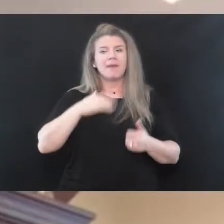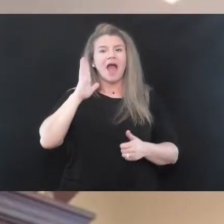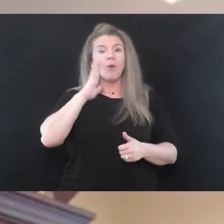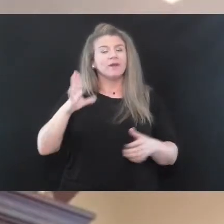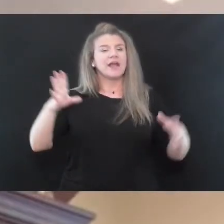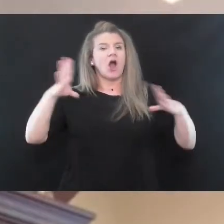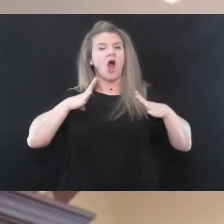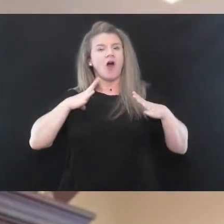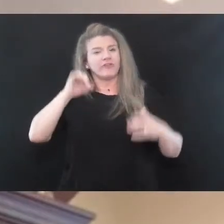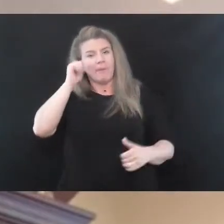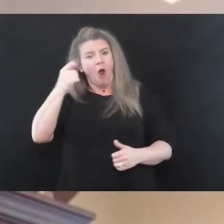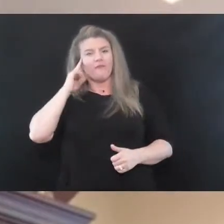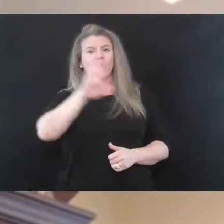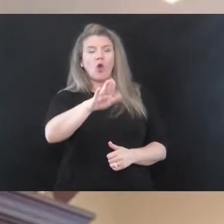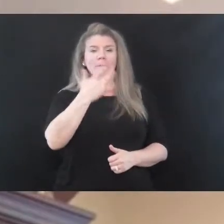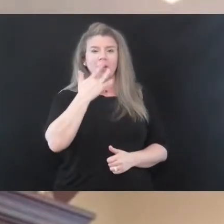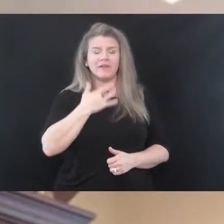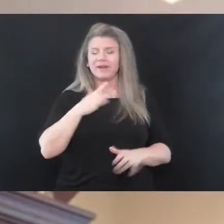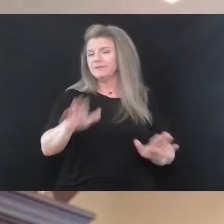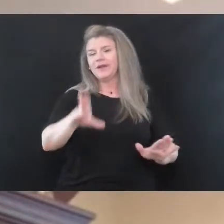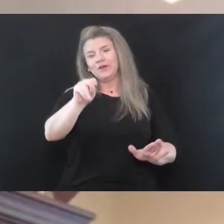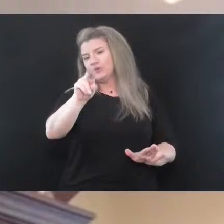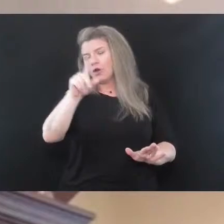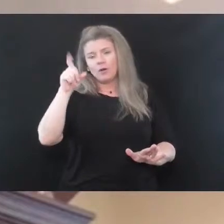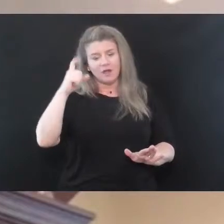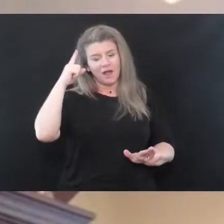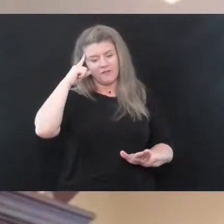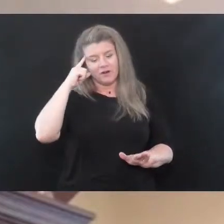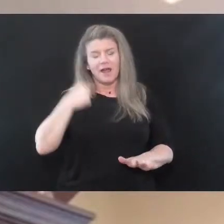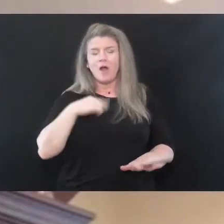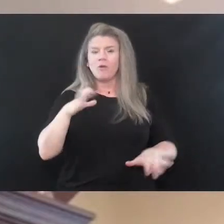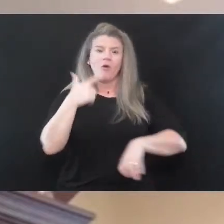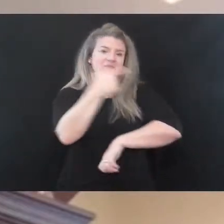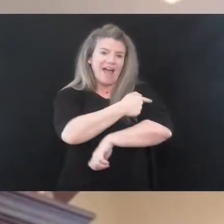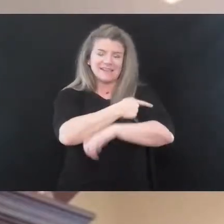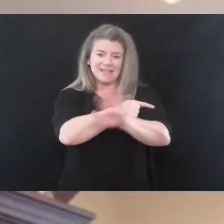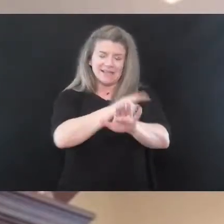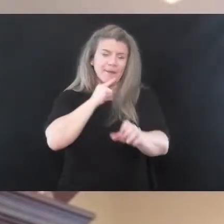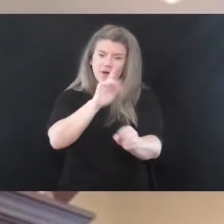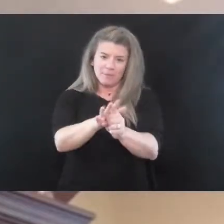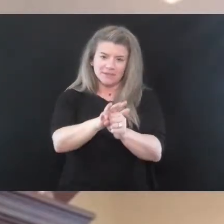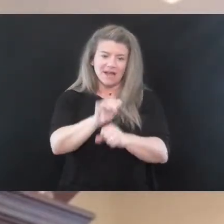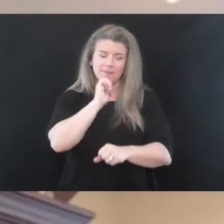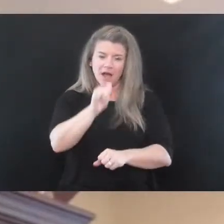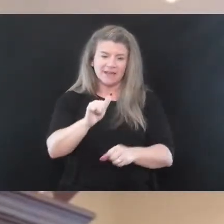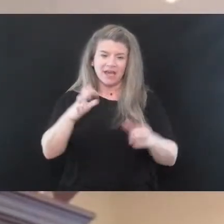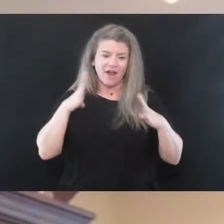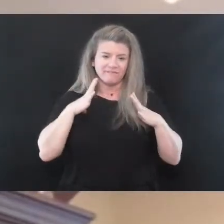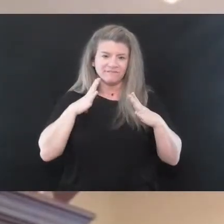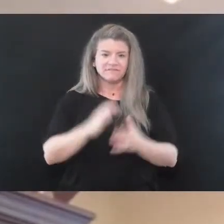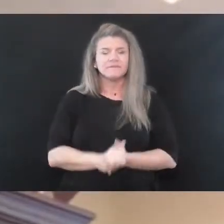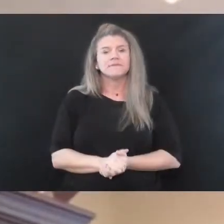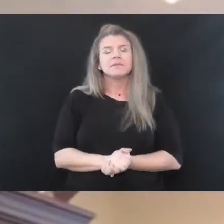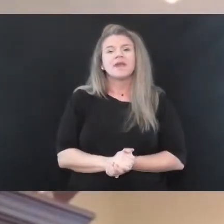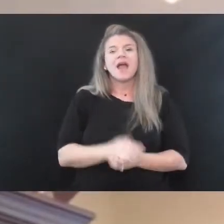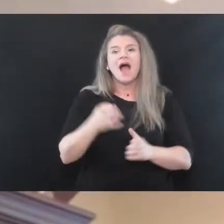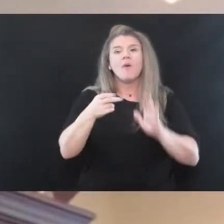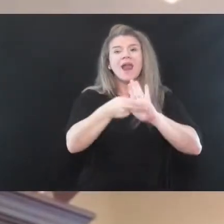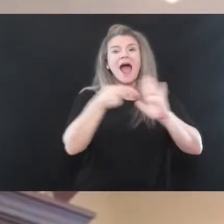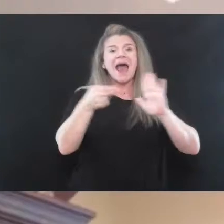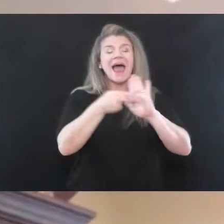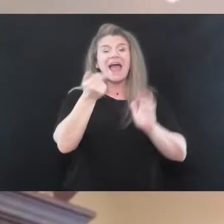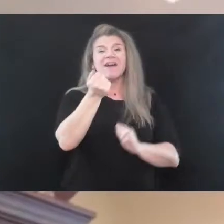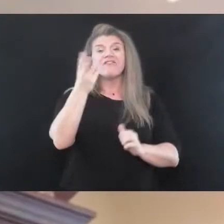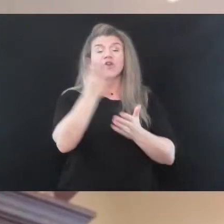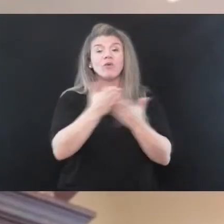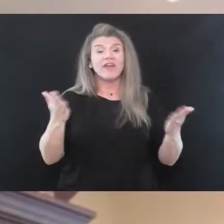tomorrow off since it's your birthday. No, actually, Governor, I'll be doing vaccines, I promise. Just to highlight a couple of things that